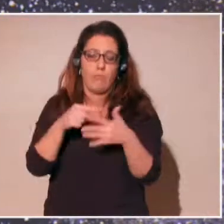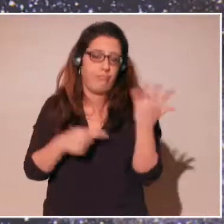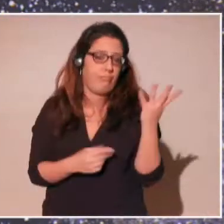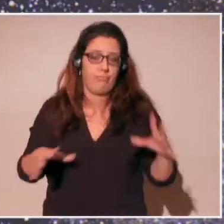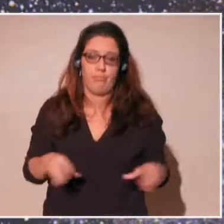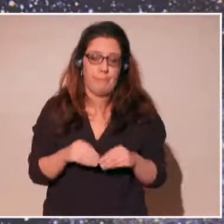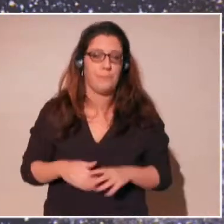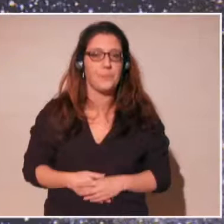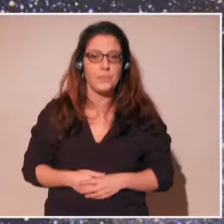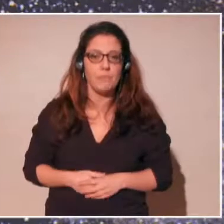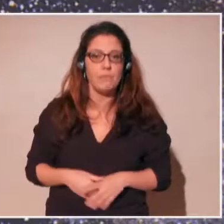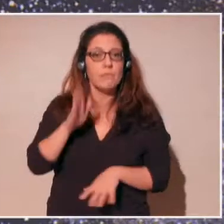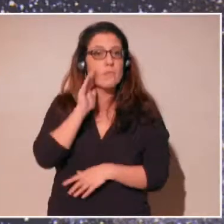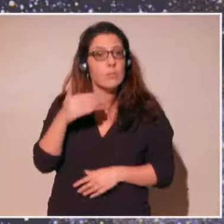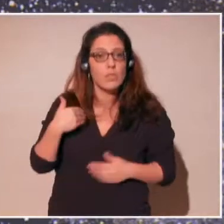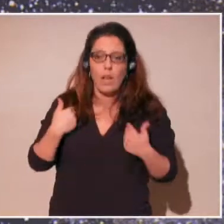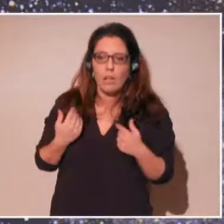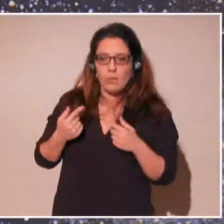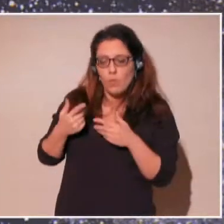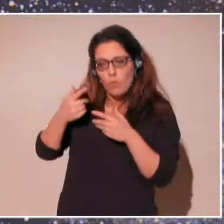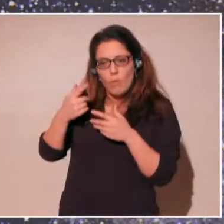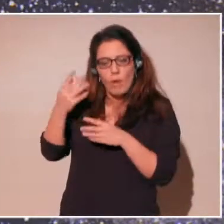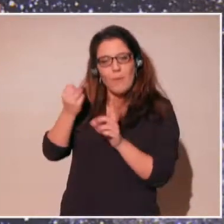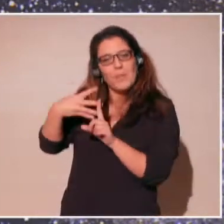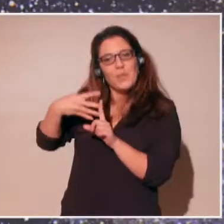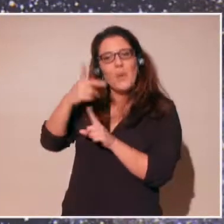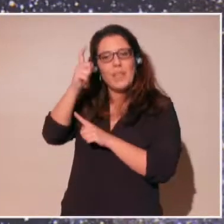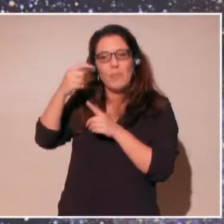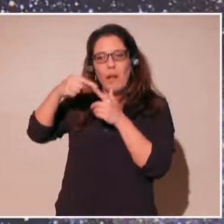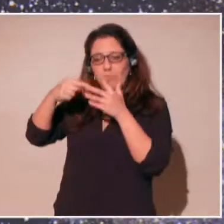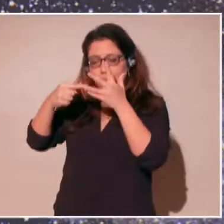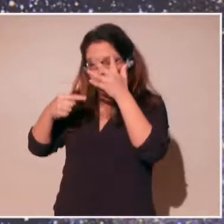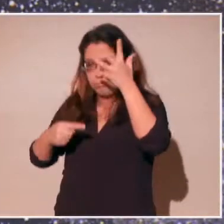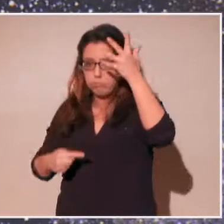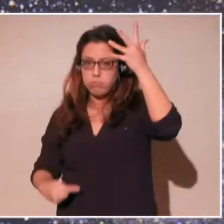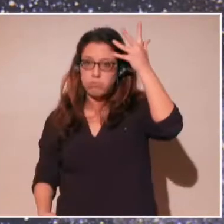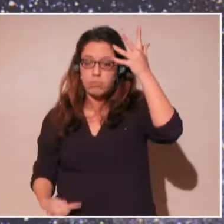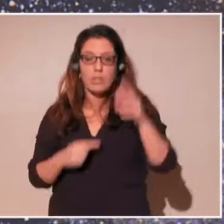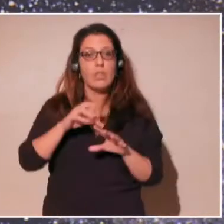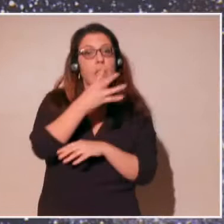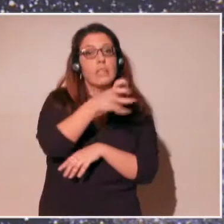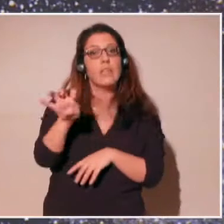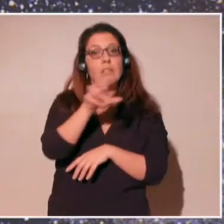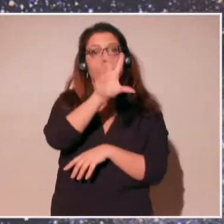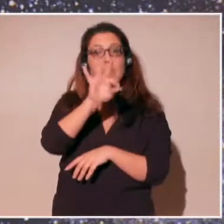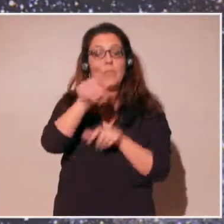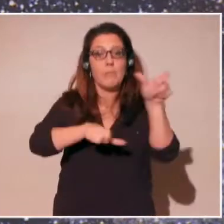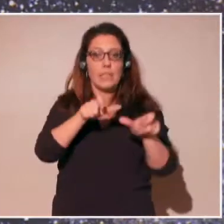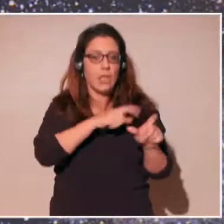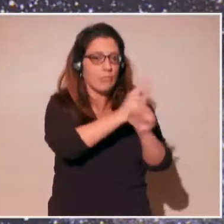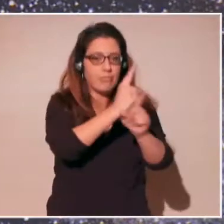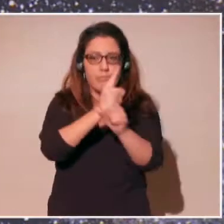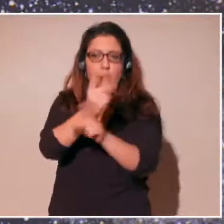environment. That is why during the mission, we extended the list of the contributors. 450